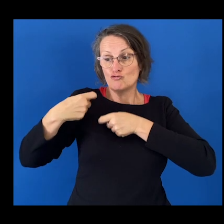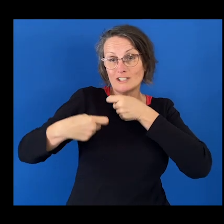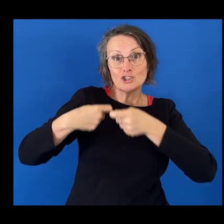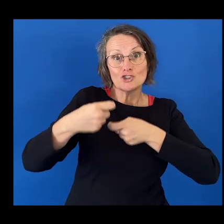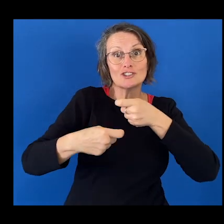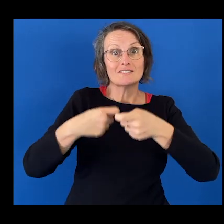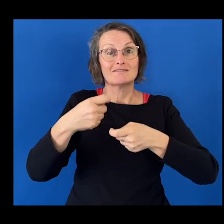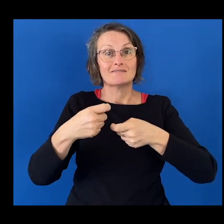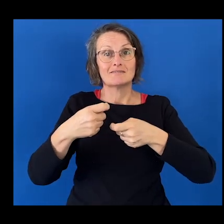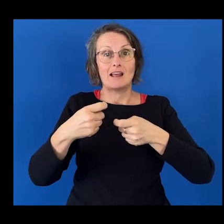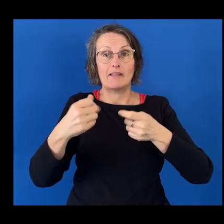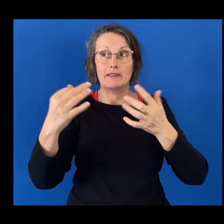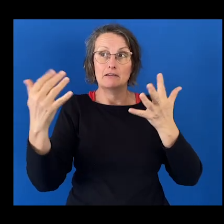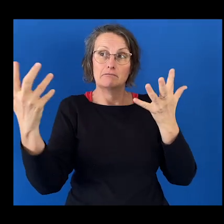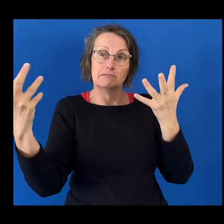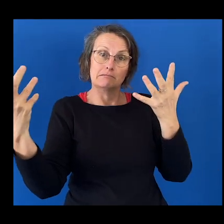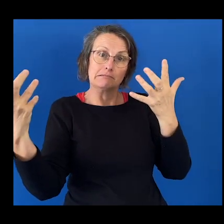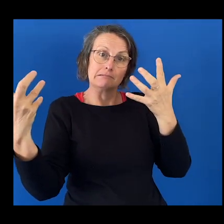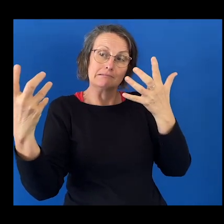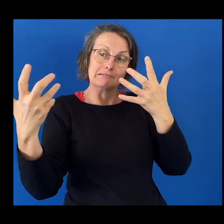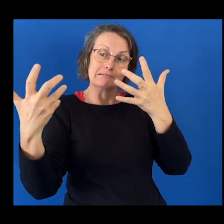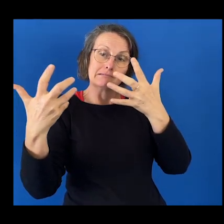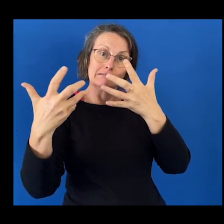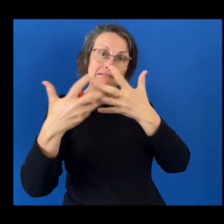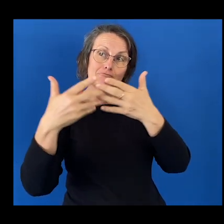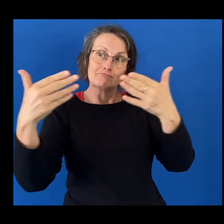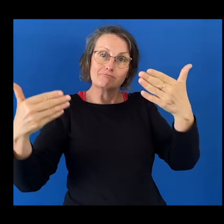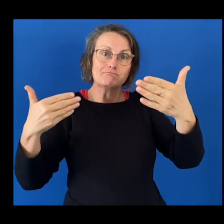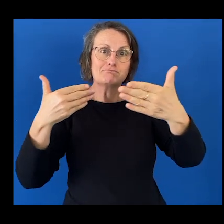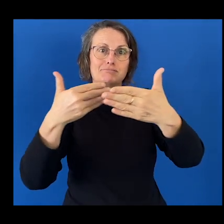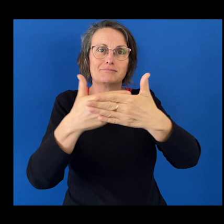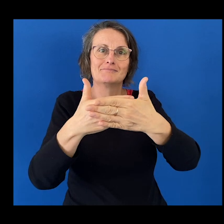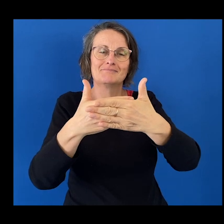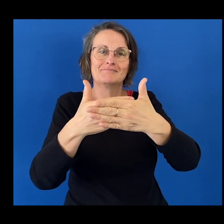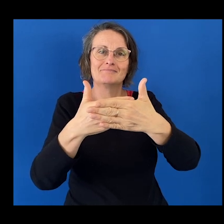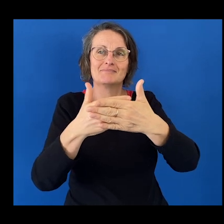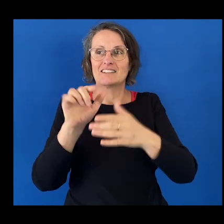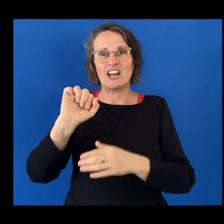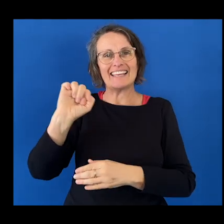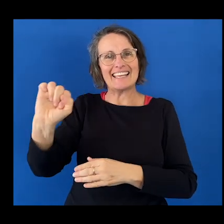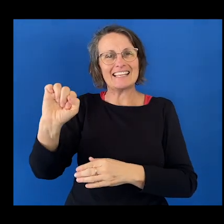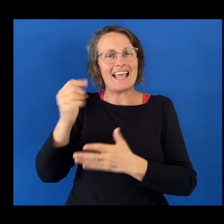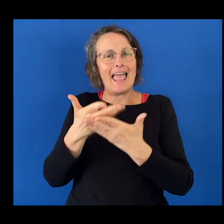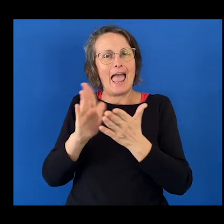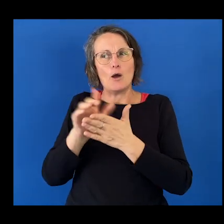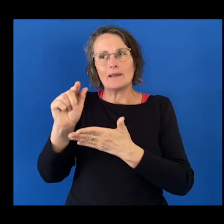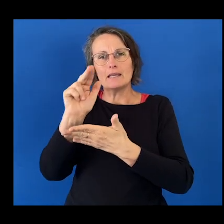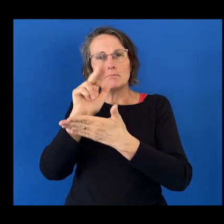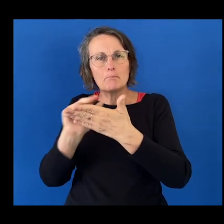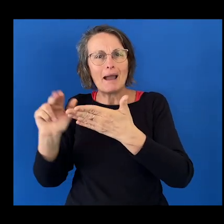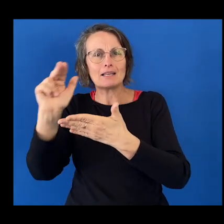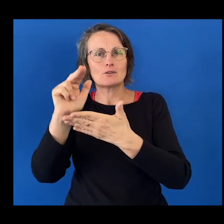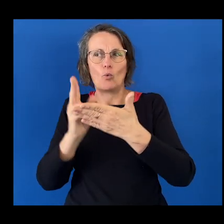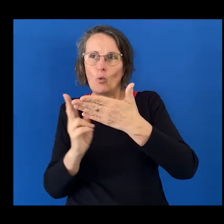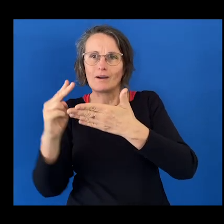kind of blending it with his use of space and objects in space, and the